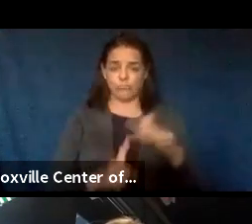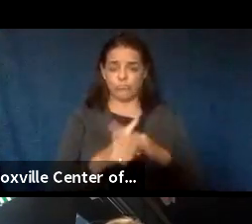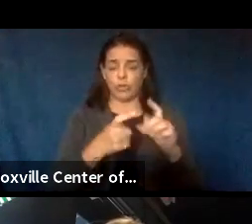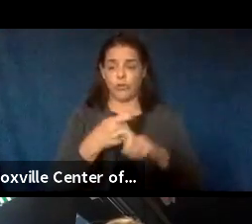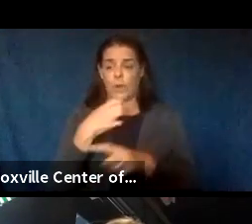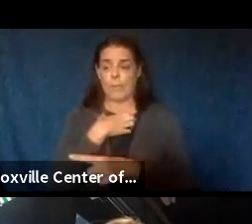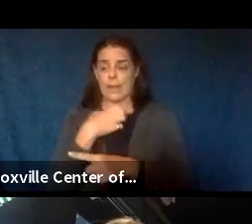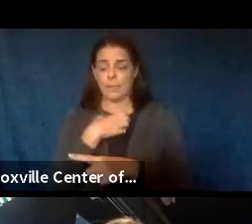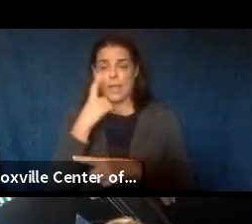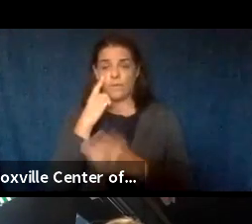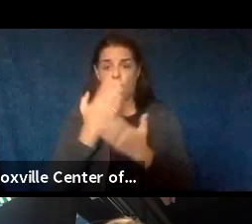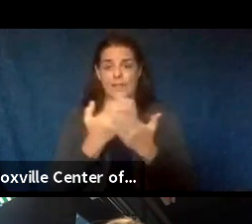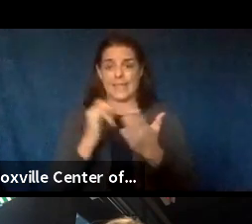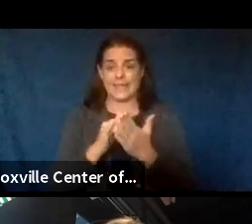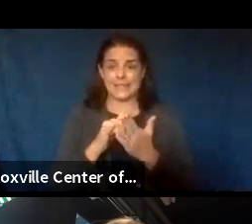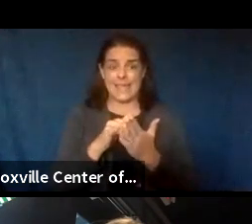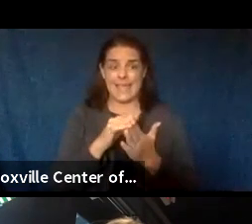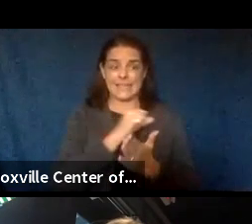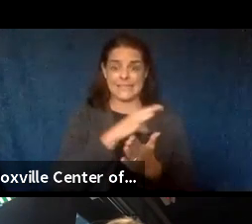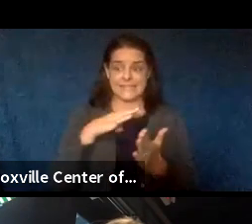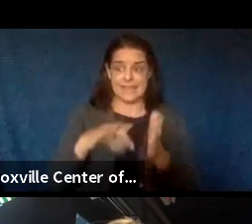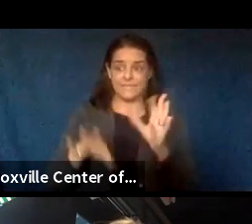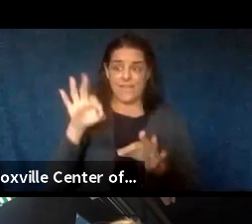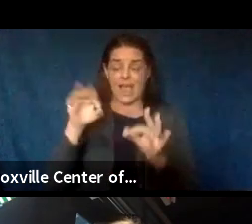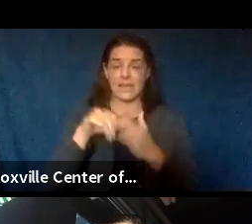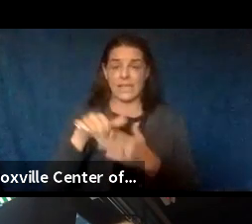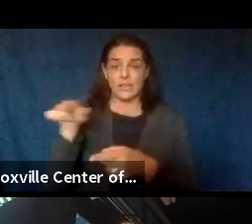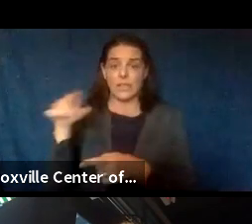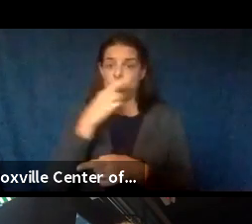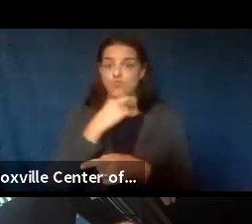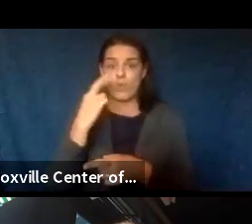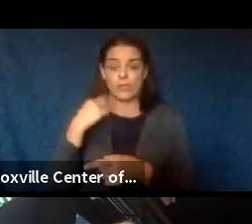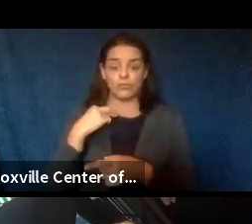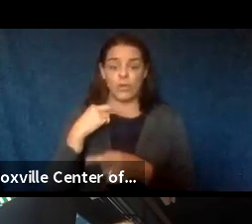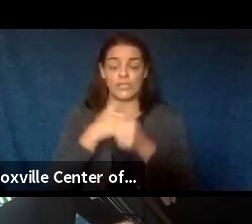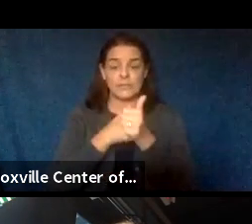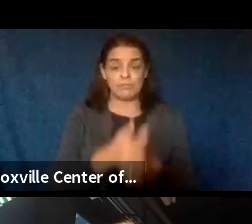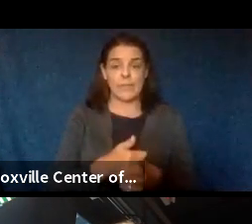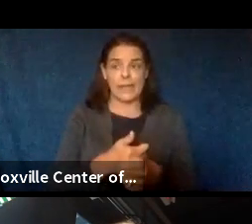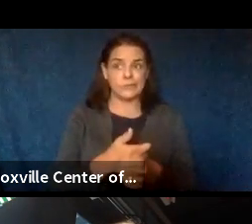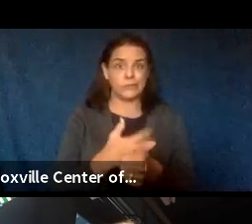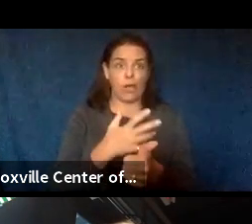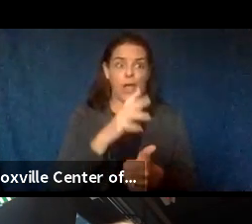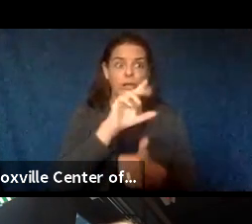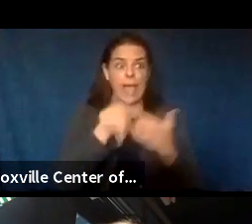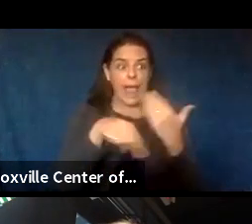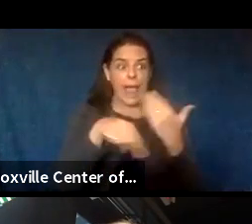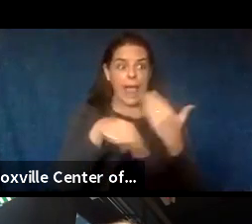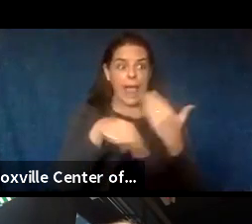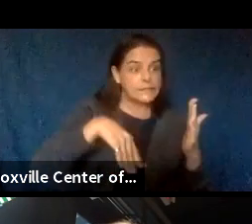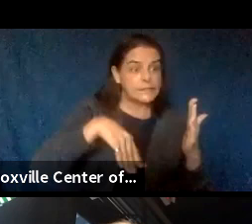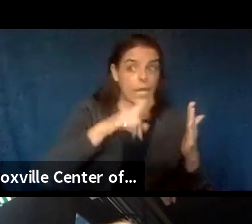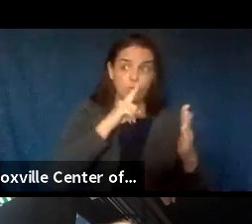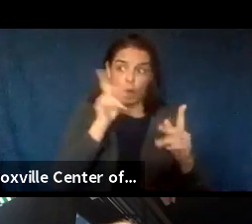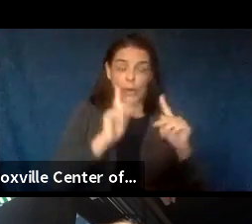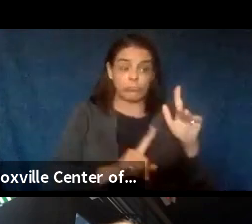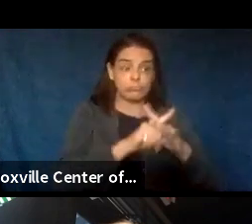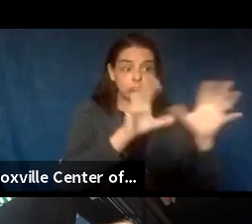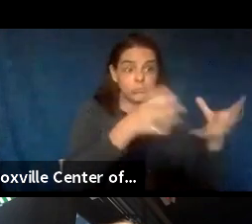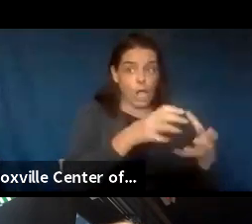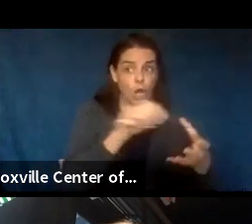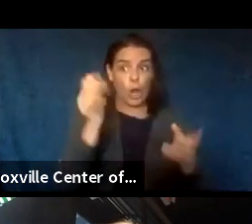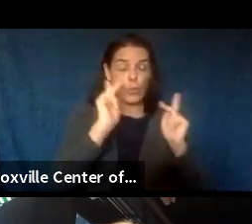complaints or things that are being found by staff in restaurants based on late hours? Are there gatherings? Are there complaints by other